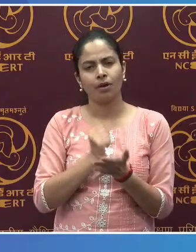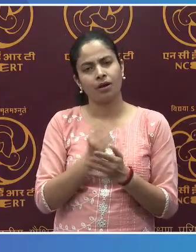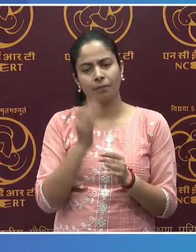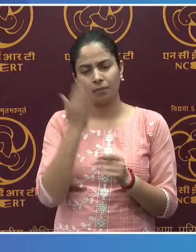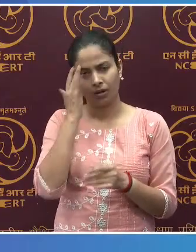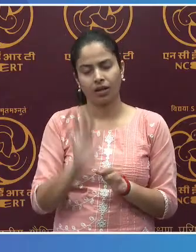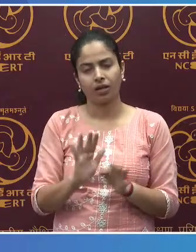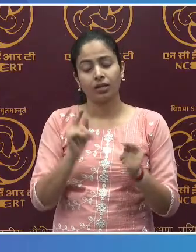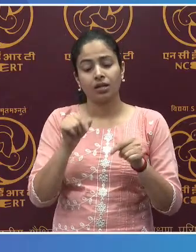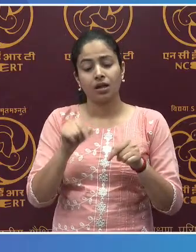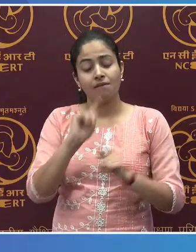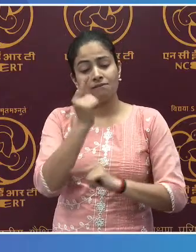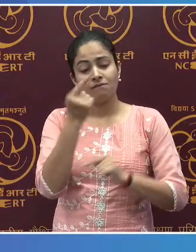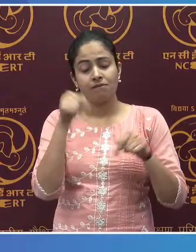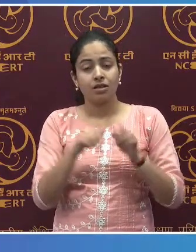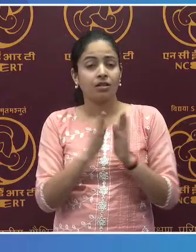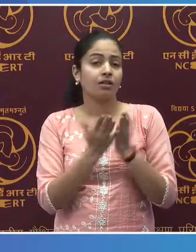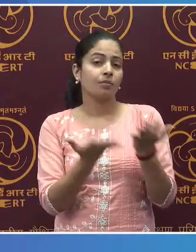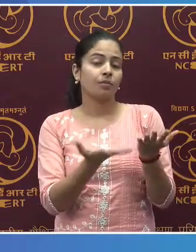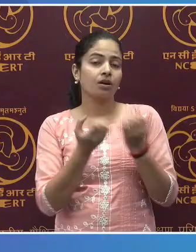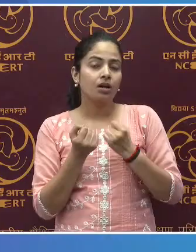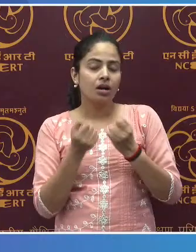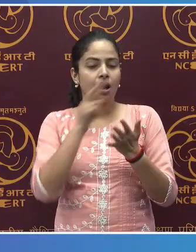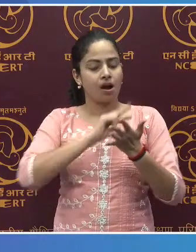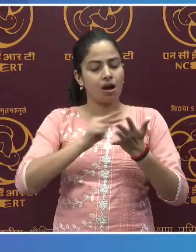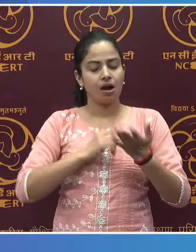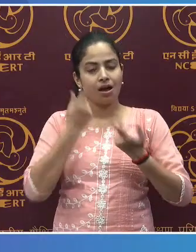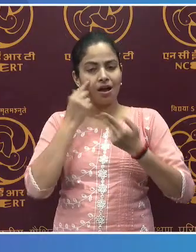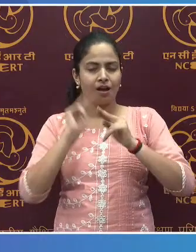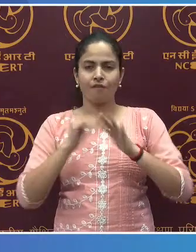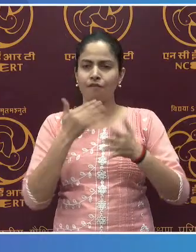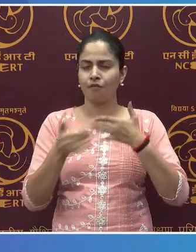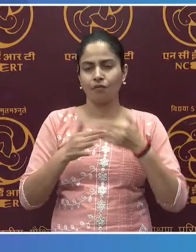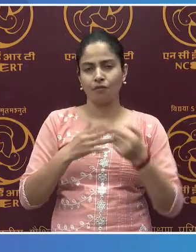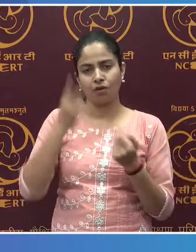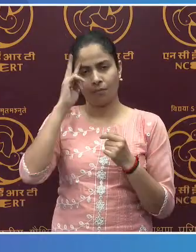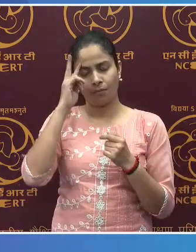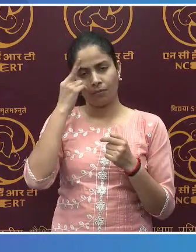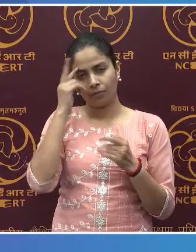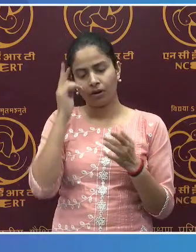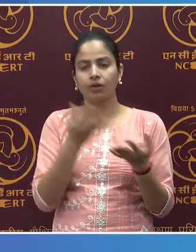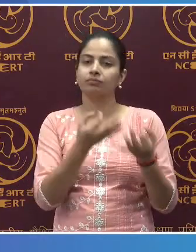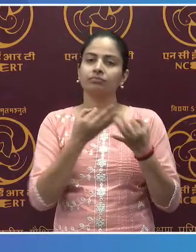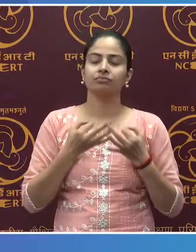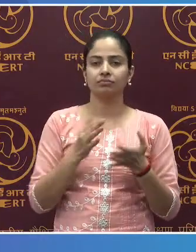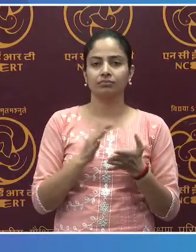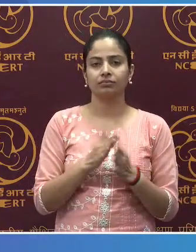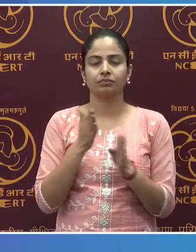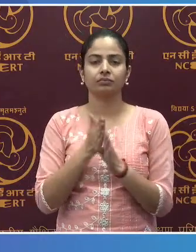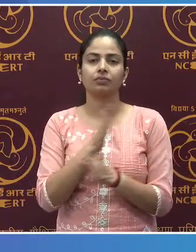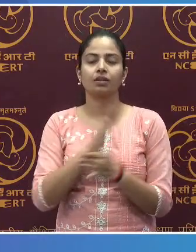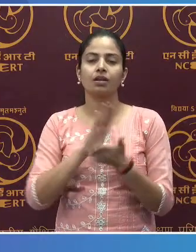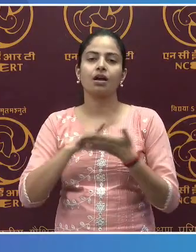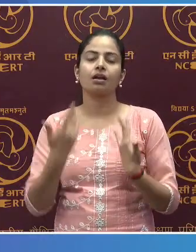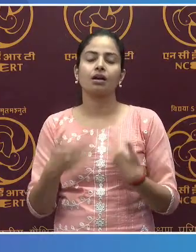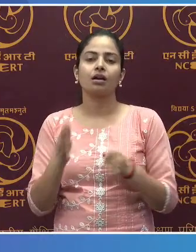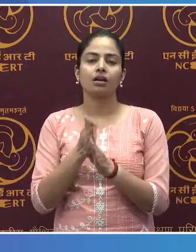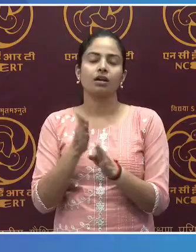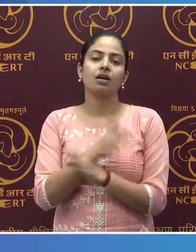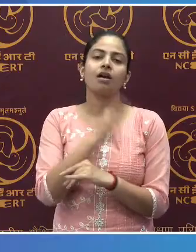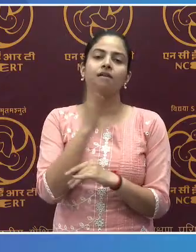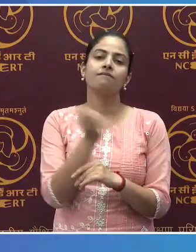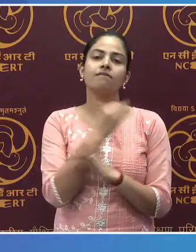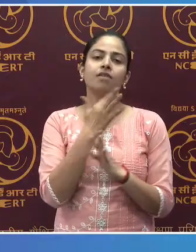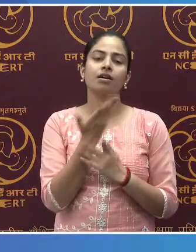this book first, go through the content. If at all there is any query, then they can definitely reach out to you. And apart from that, just after ending of the chapter, you will find